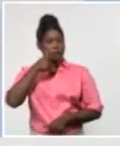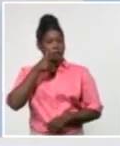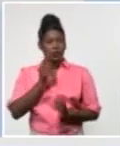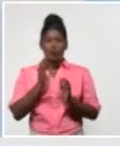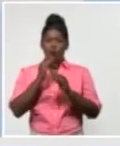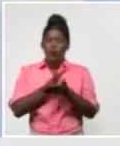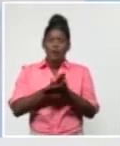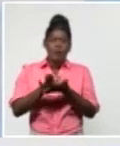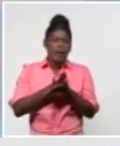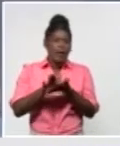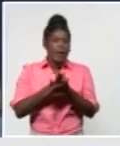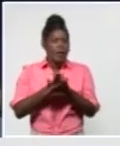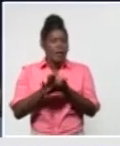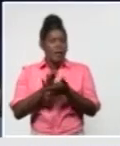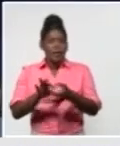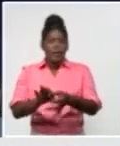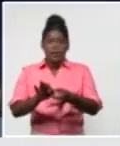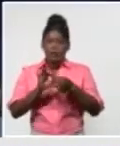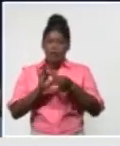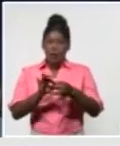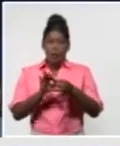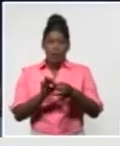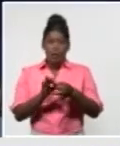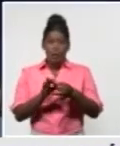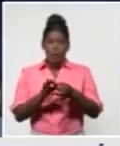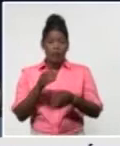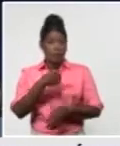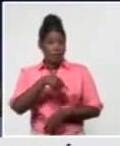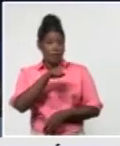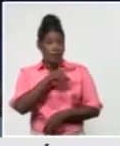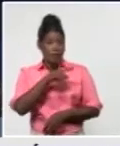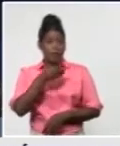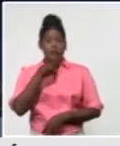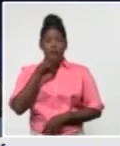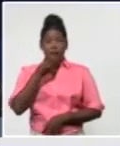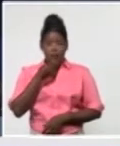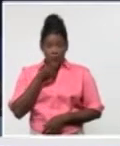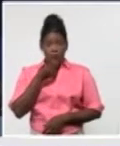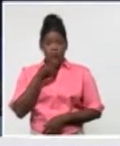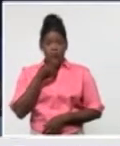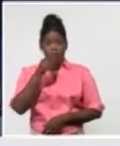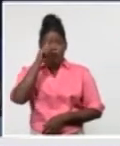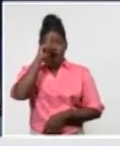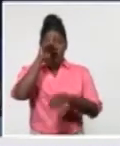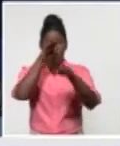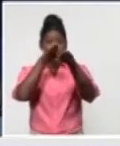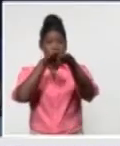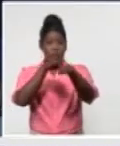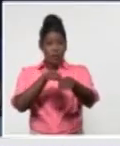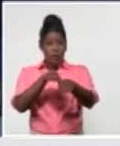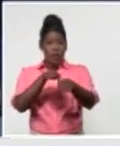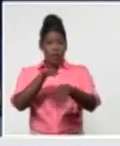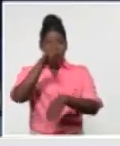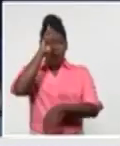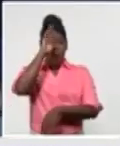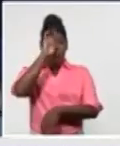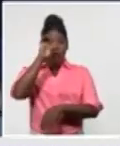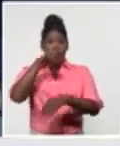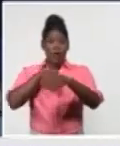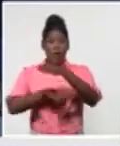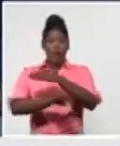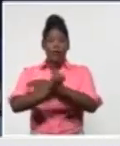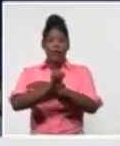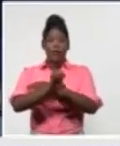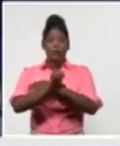We have no patients in serious or critical condition. The lady that was listed yesterday in serious